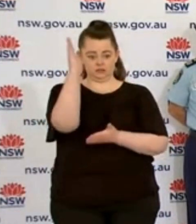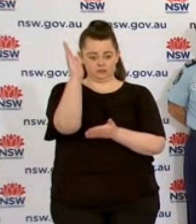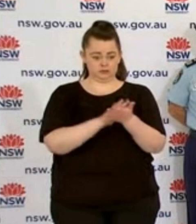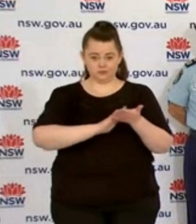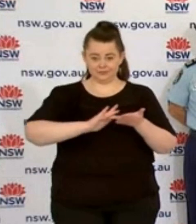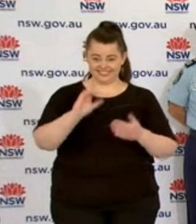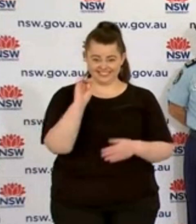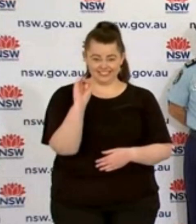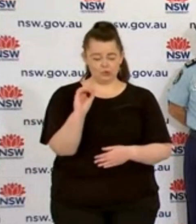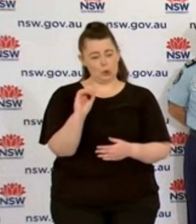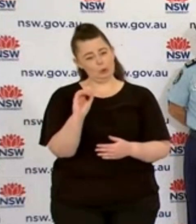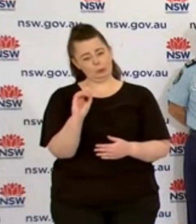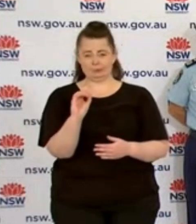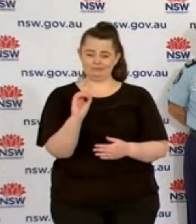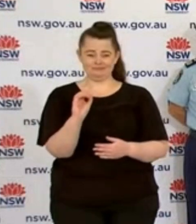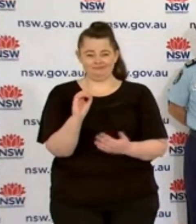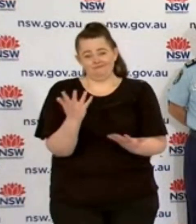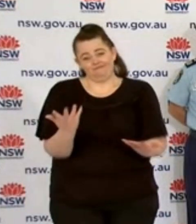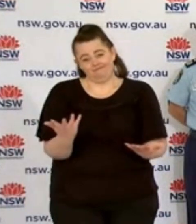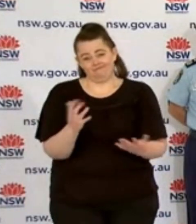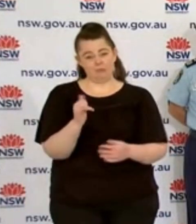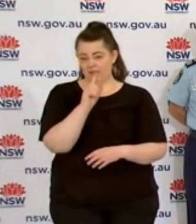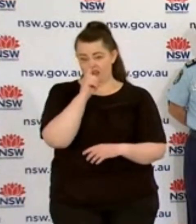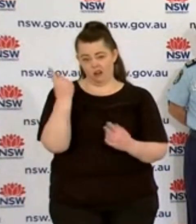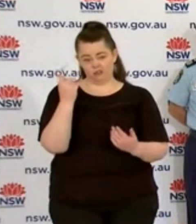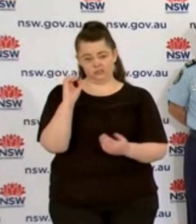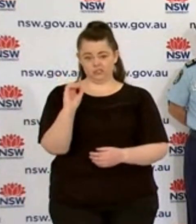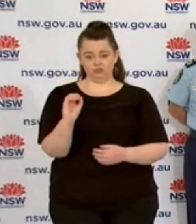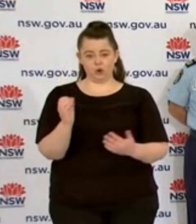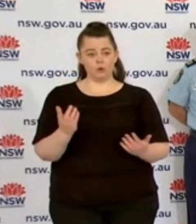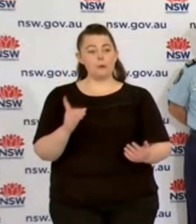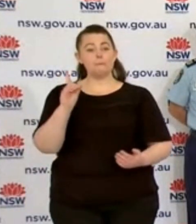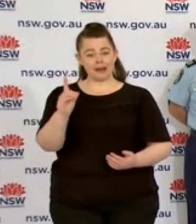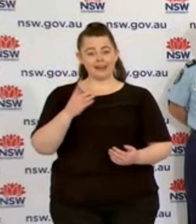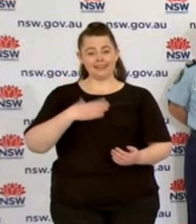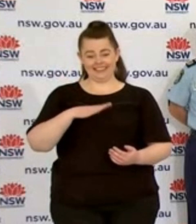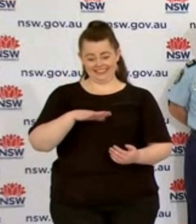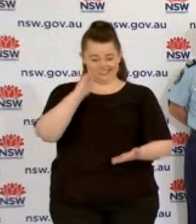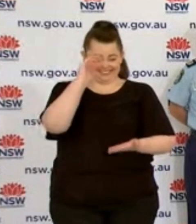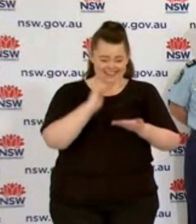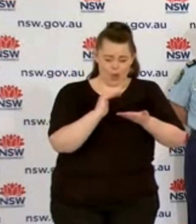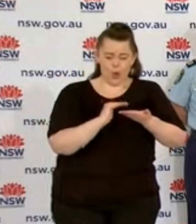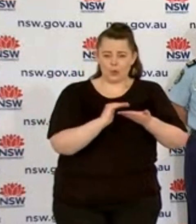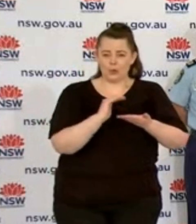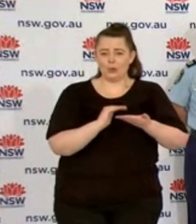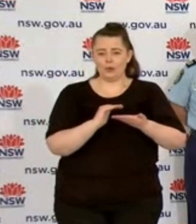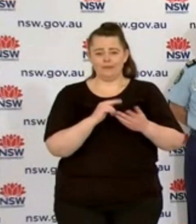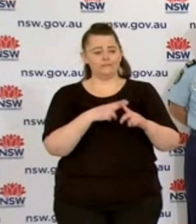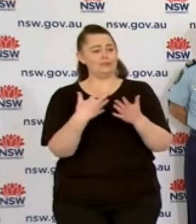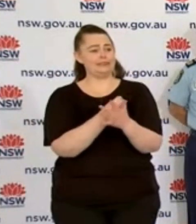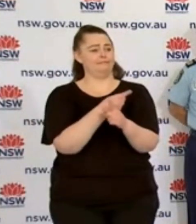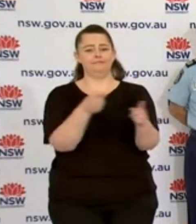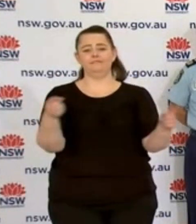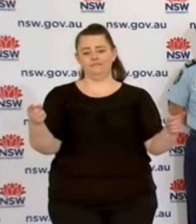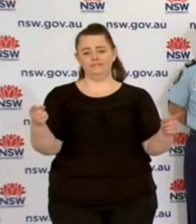near impossible. But what we desperately, desperately need is to get those numbers as low as possible to make it safe. We can't